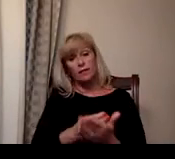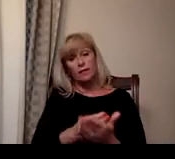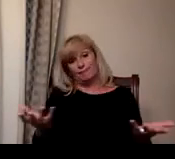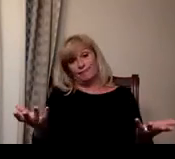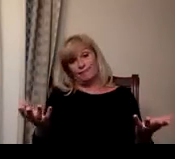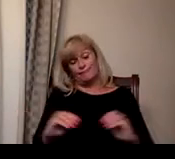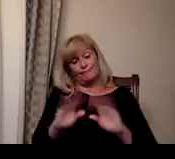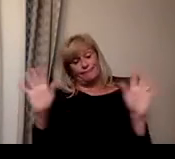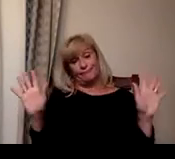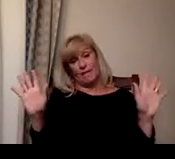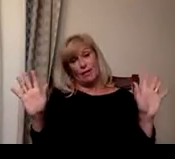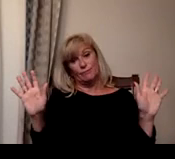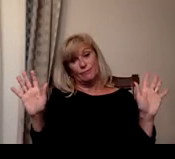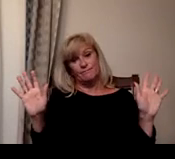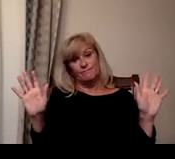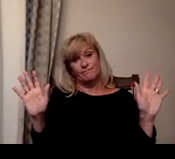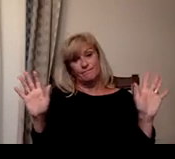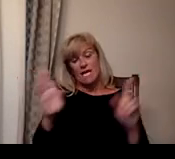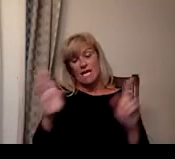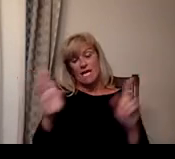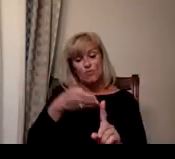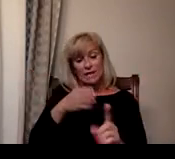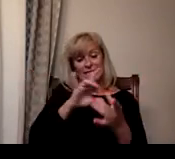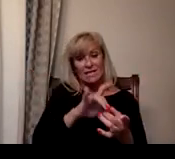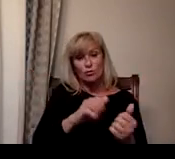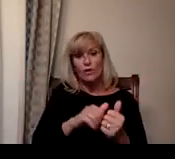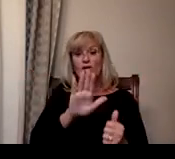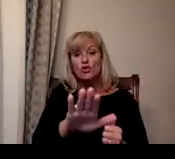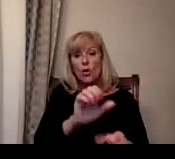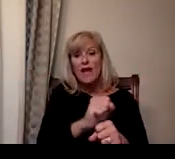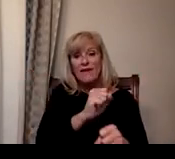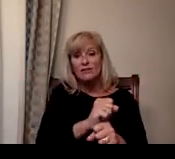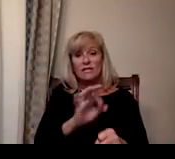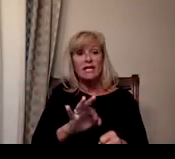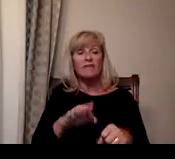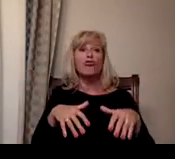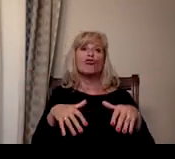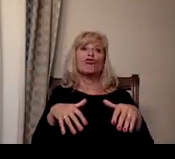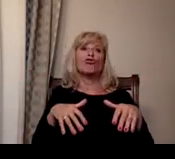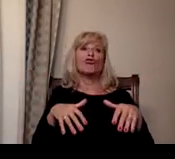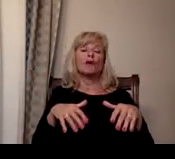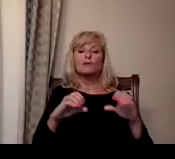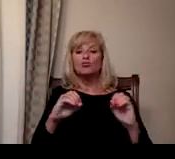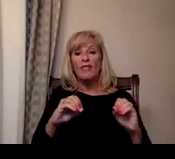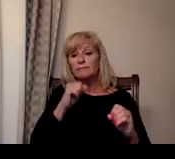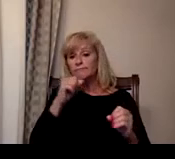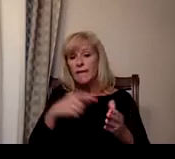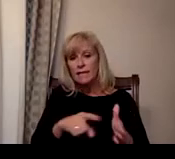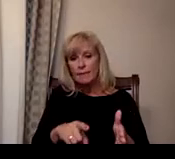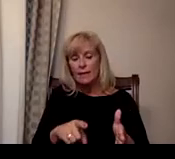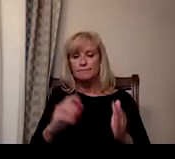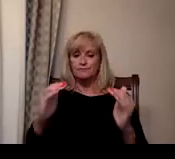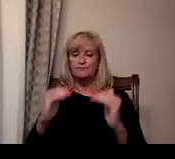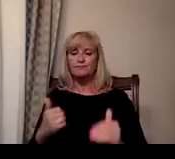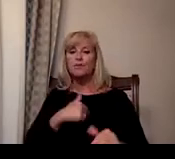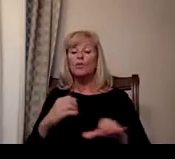So I just want to make that perfectly clear. It's directly related to your own efforts. If you don't do anything, you won't get paid. So I'm going to go ahead. We do